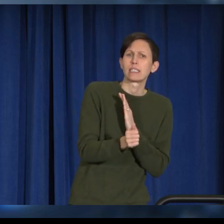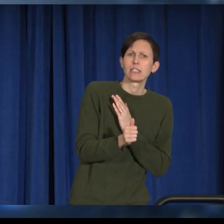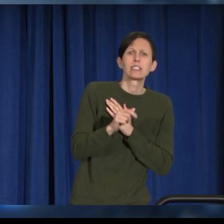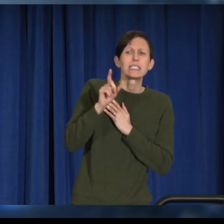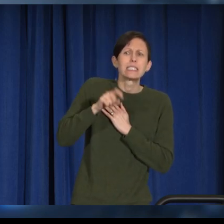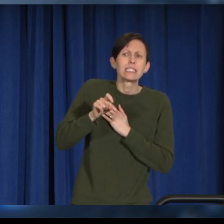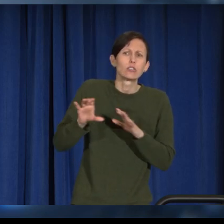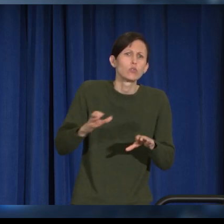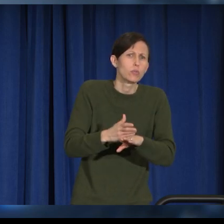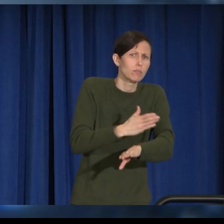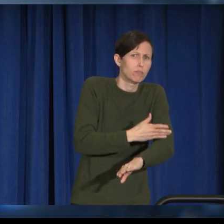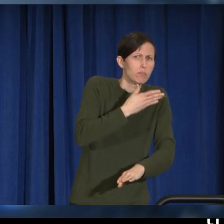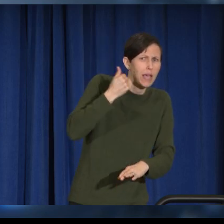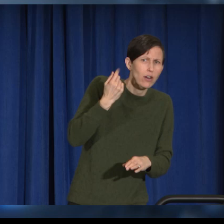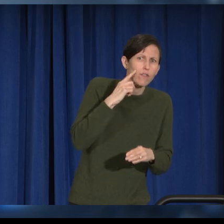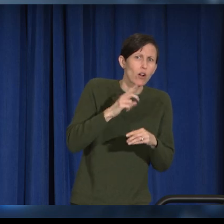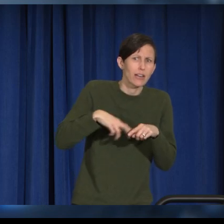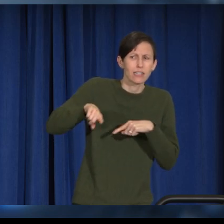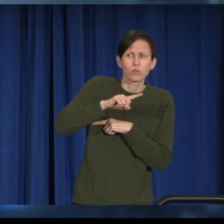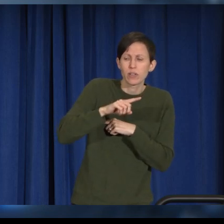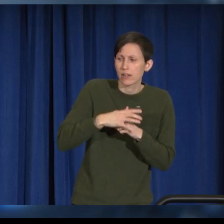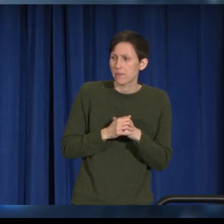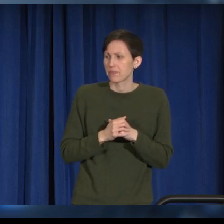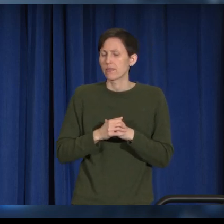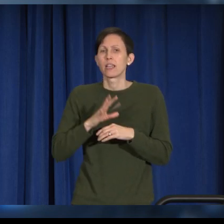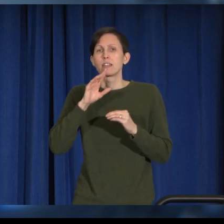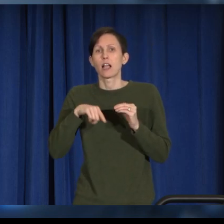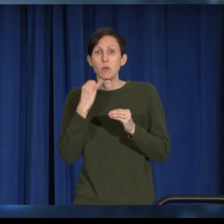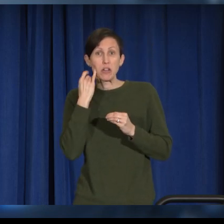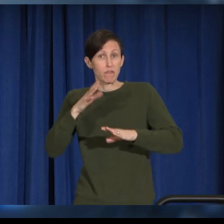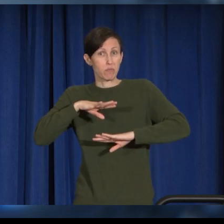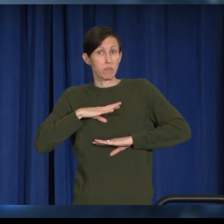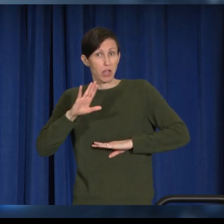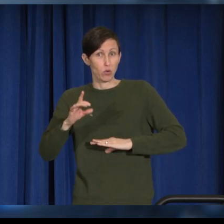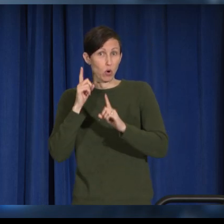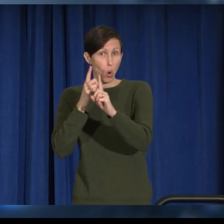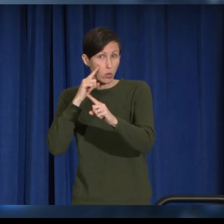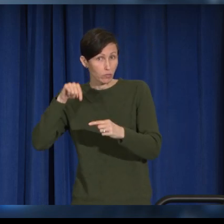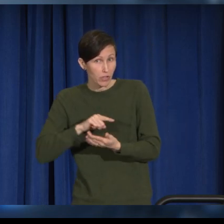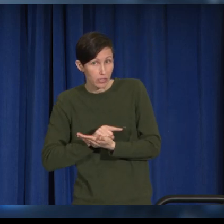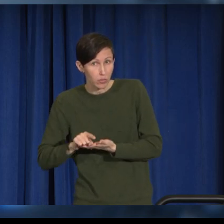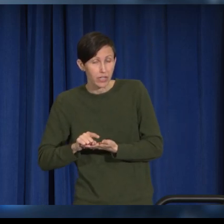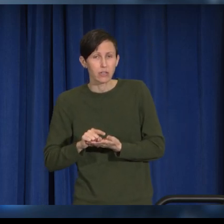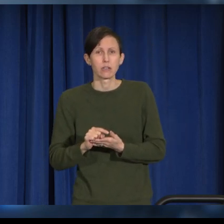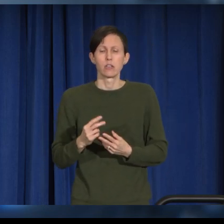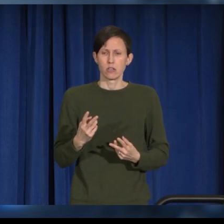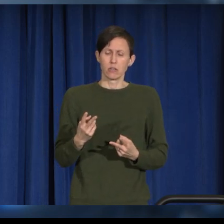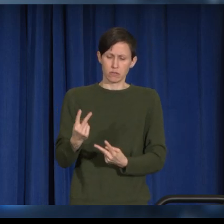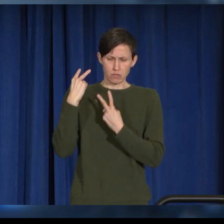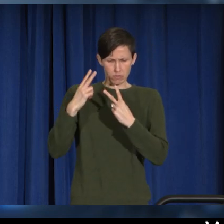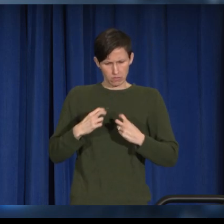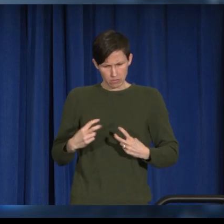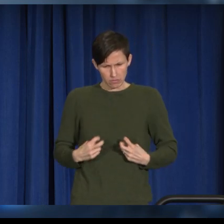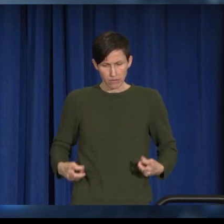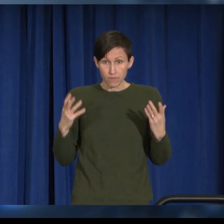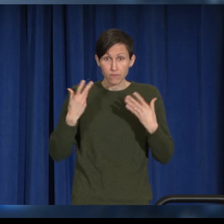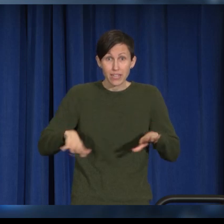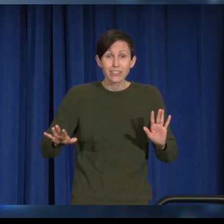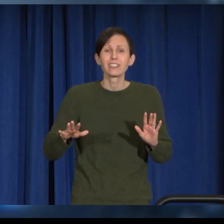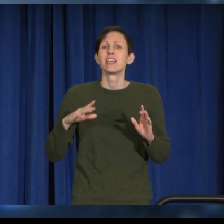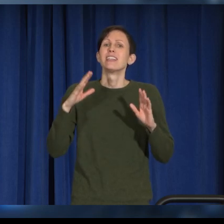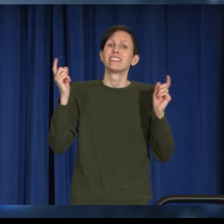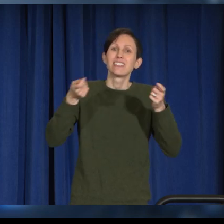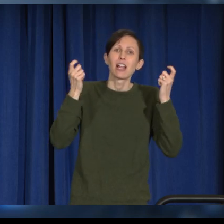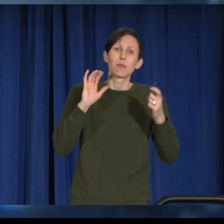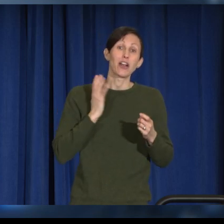next time, and how we went with our individual goal skills. At the end of the reflection, we celebrate our collaborator of the week